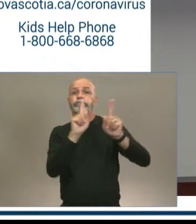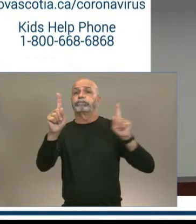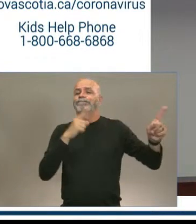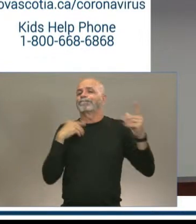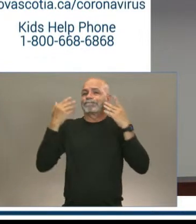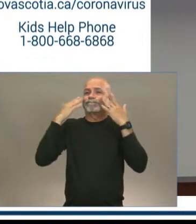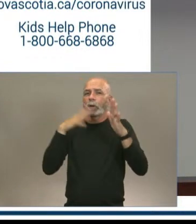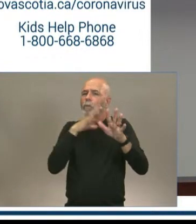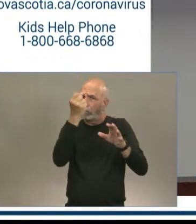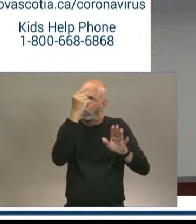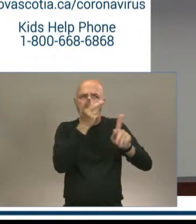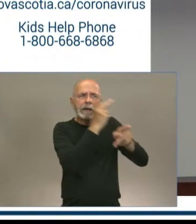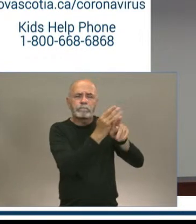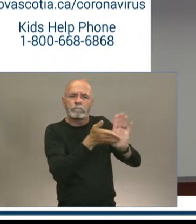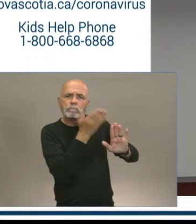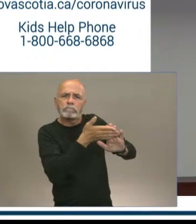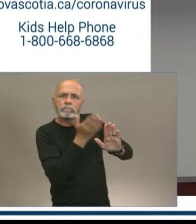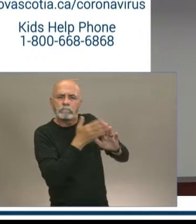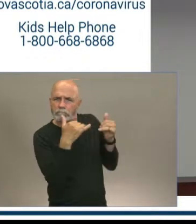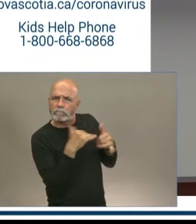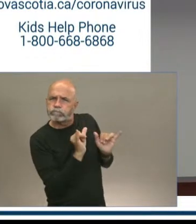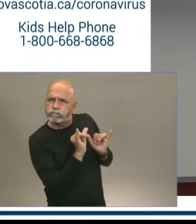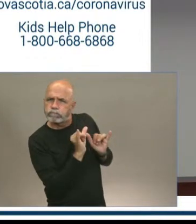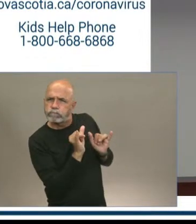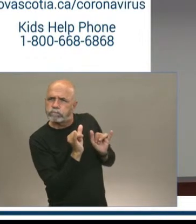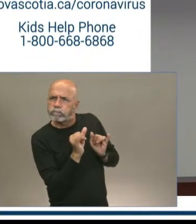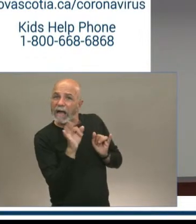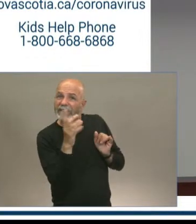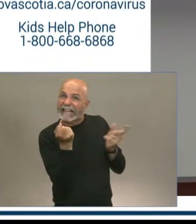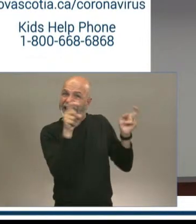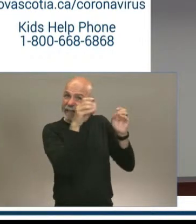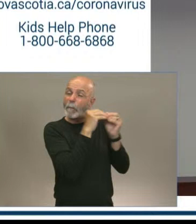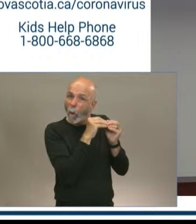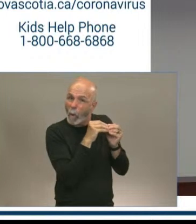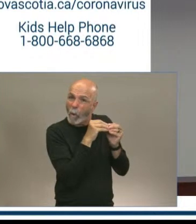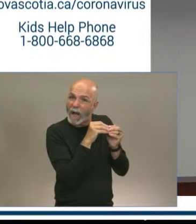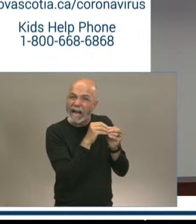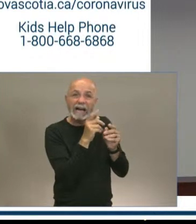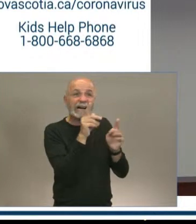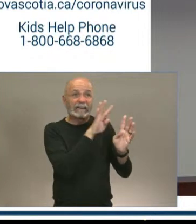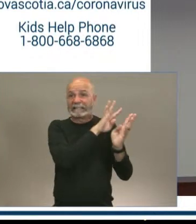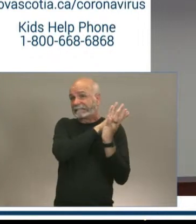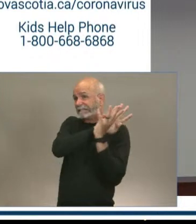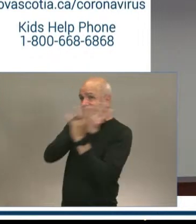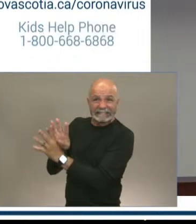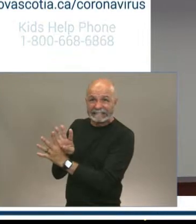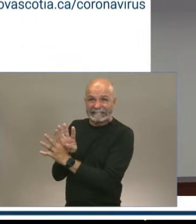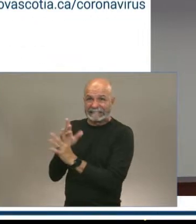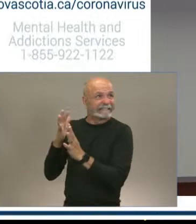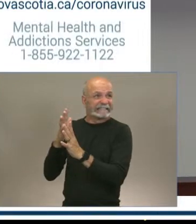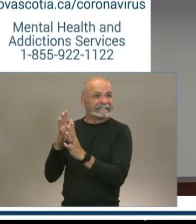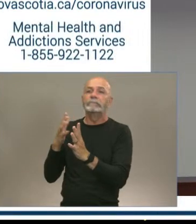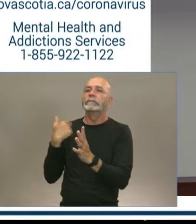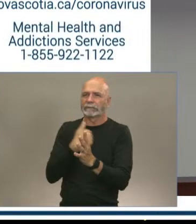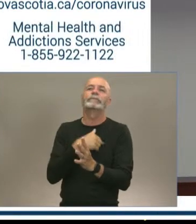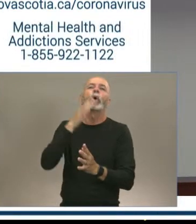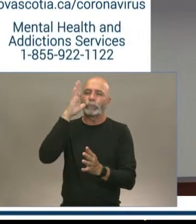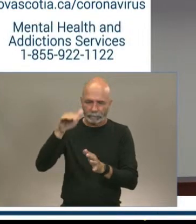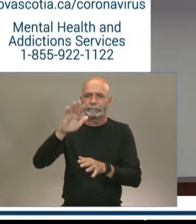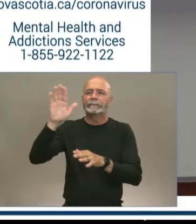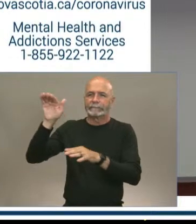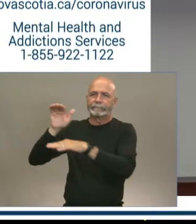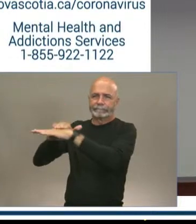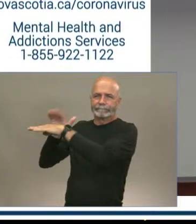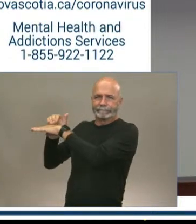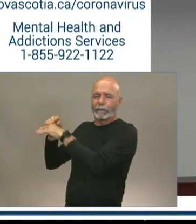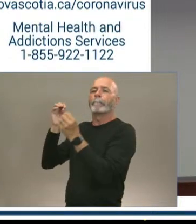and depending on volumes, the ability to bring in more people at the airport as well as at the land border. And I think what we're